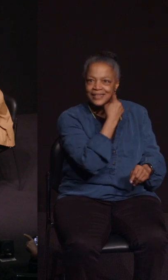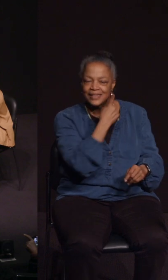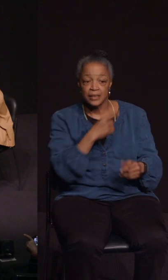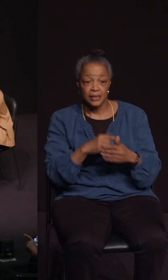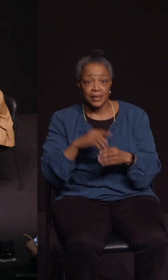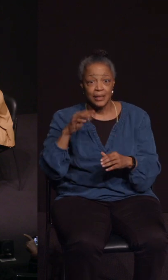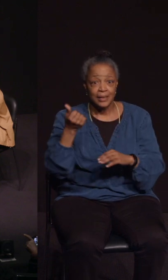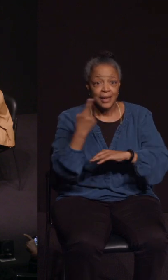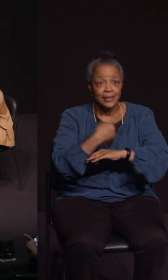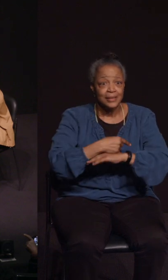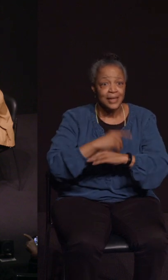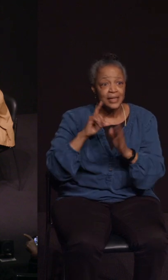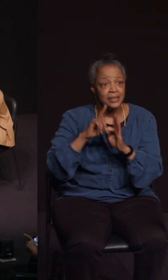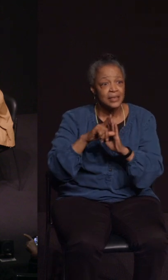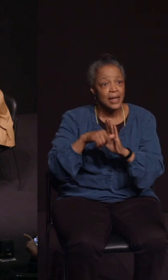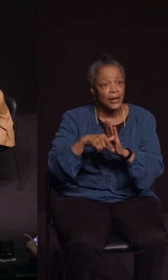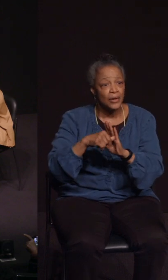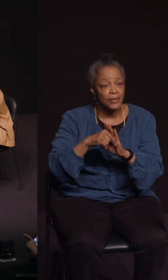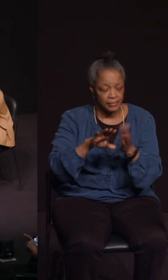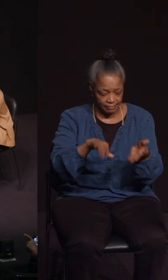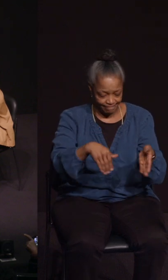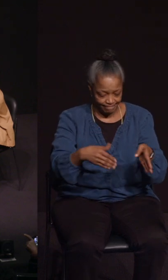10 days later, he lost his life.